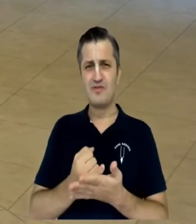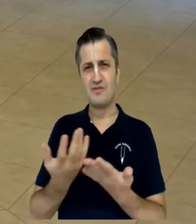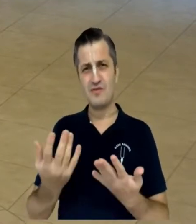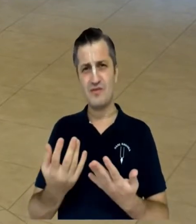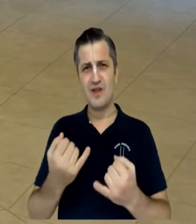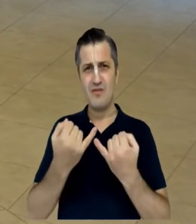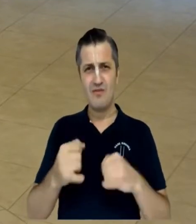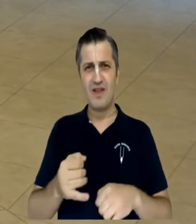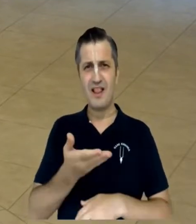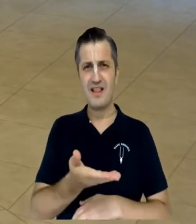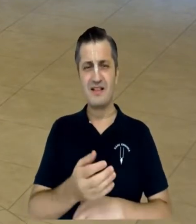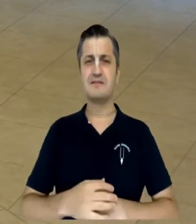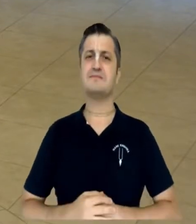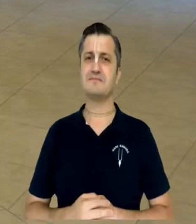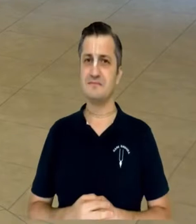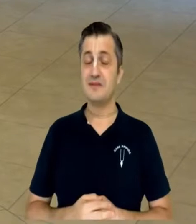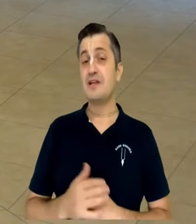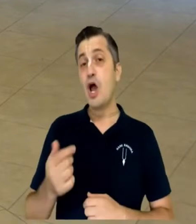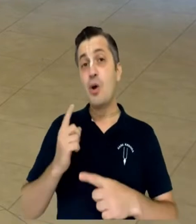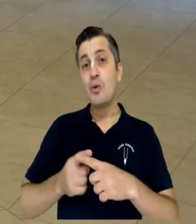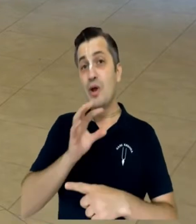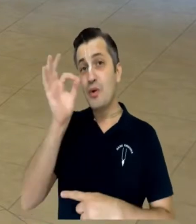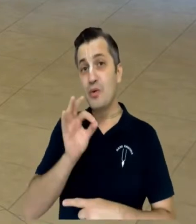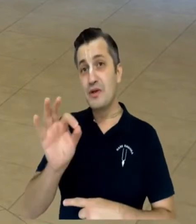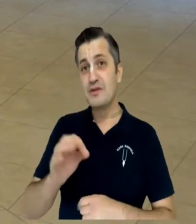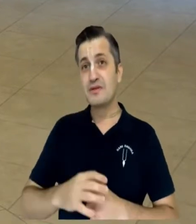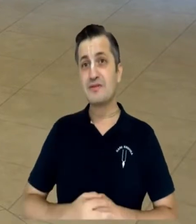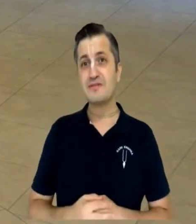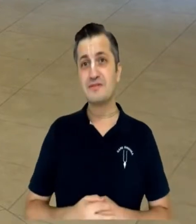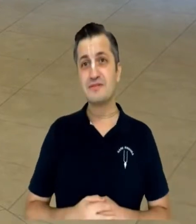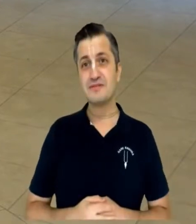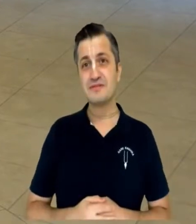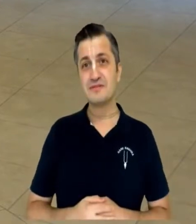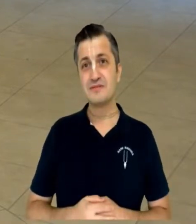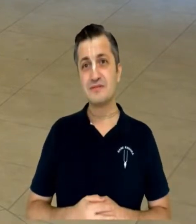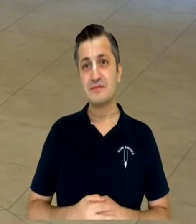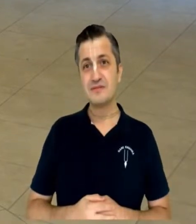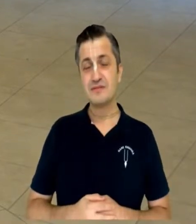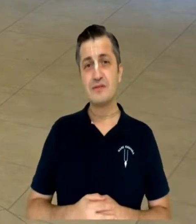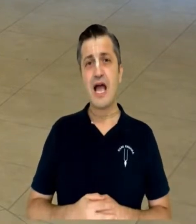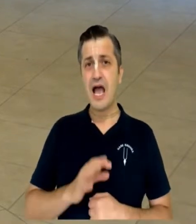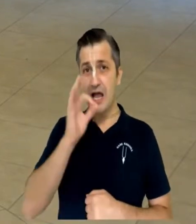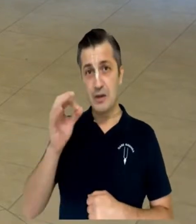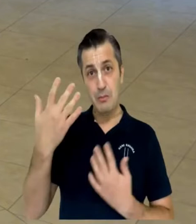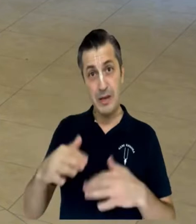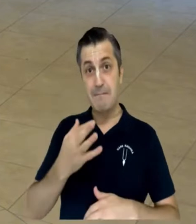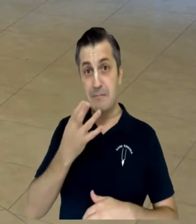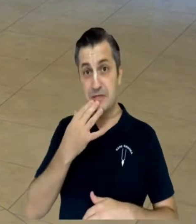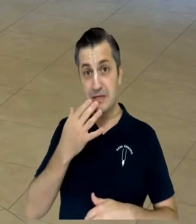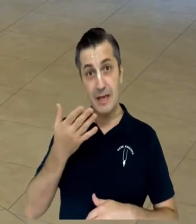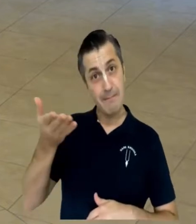question to you guys. So who here has done a mistake before? Please raise your hands.